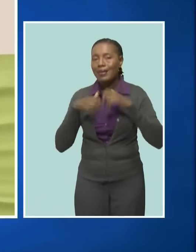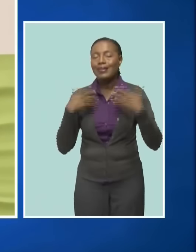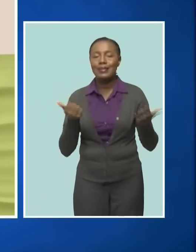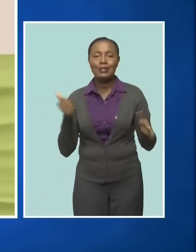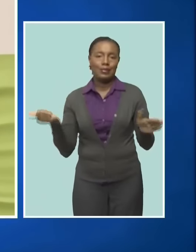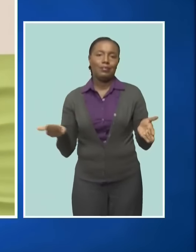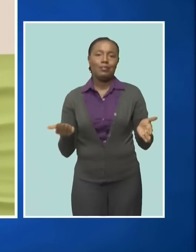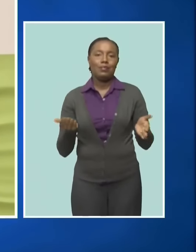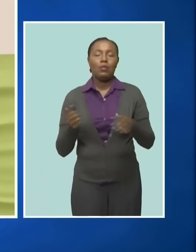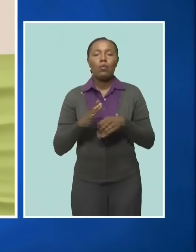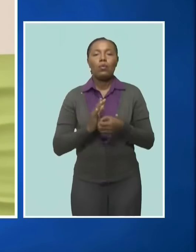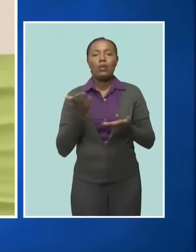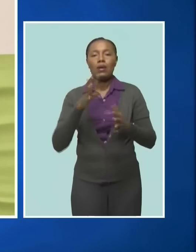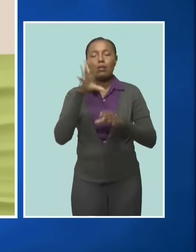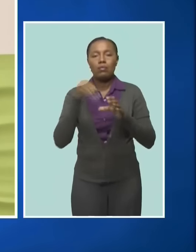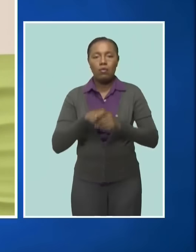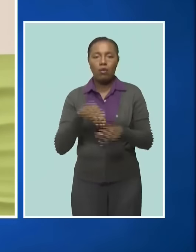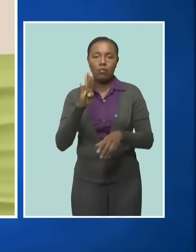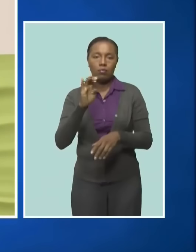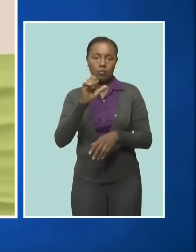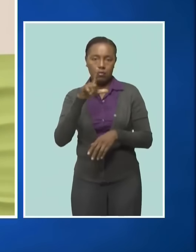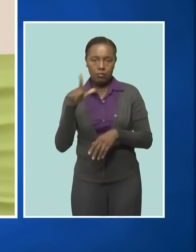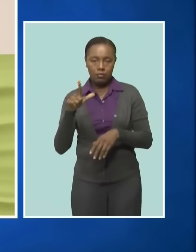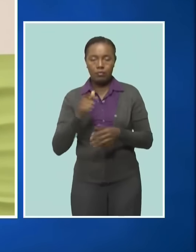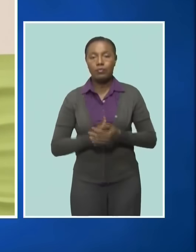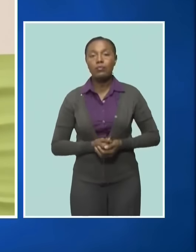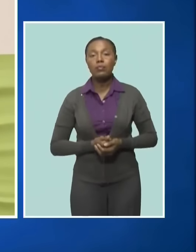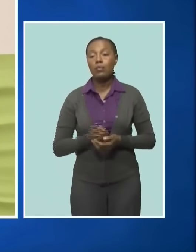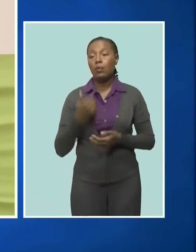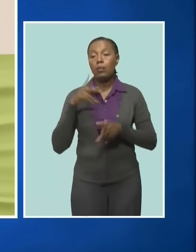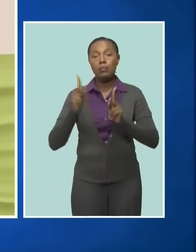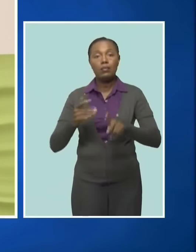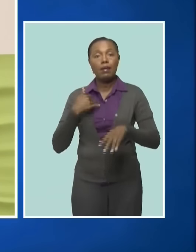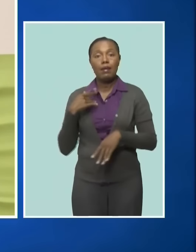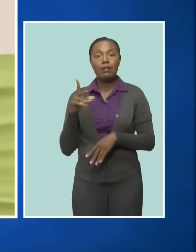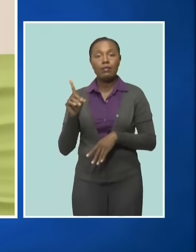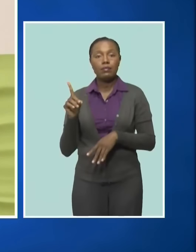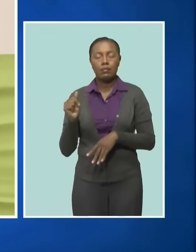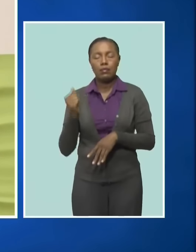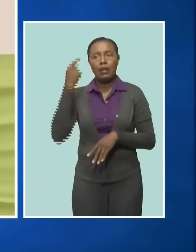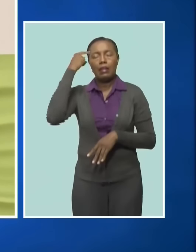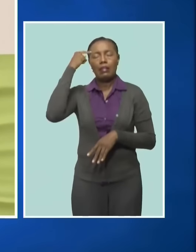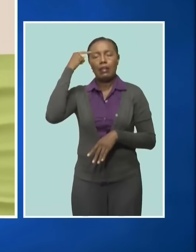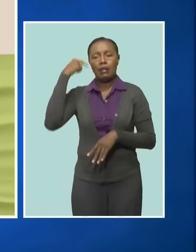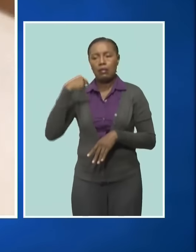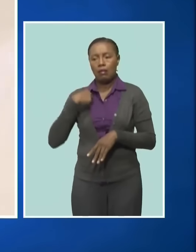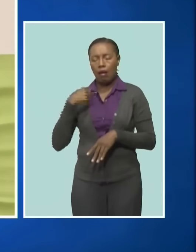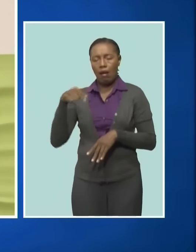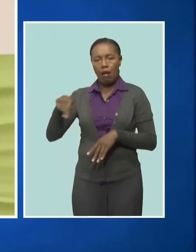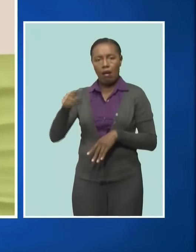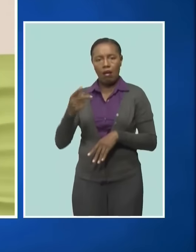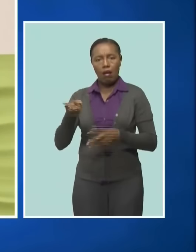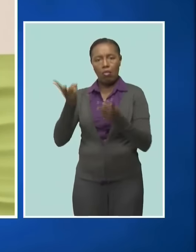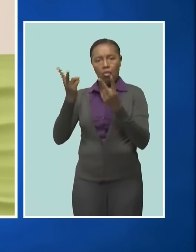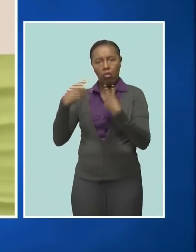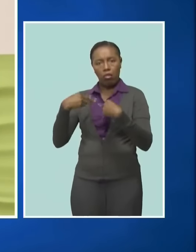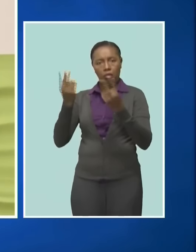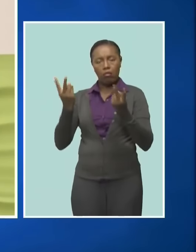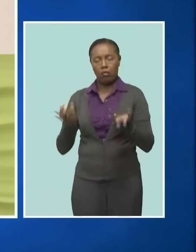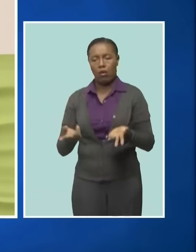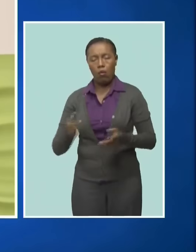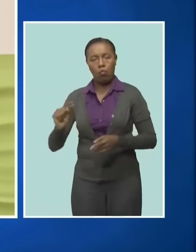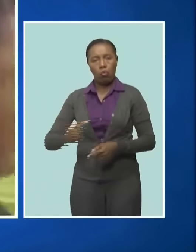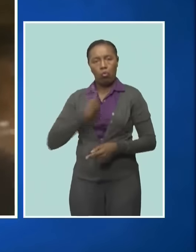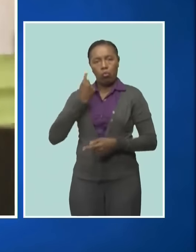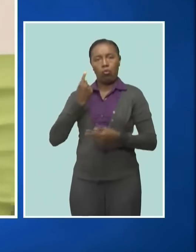bill. So if a person with a disability thinks that they are the